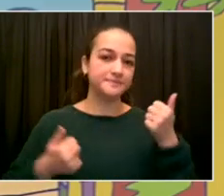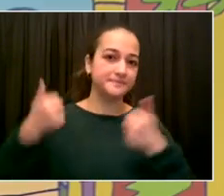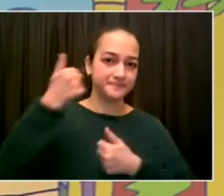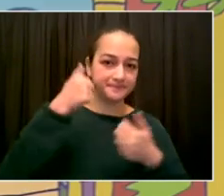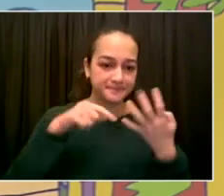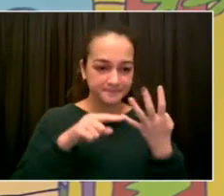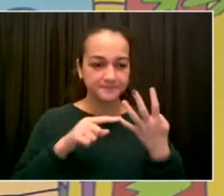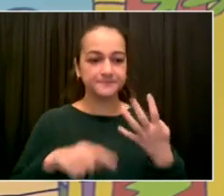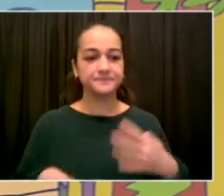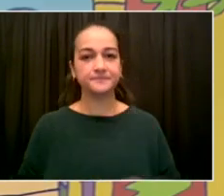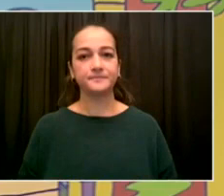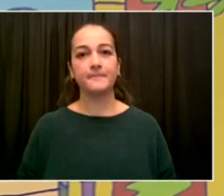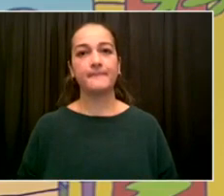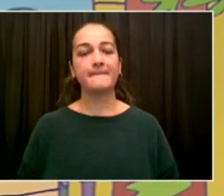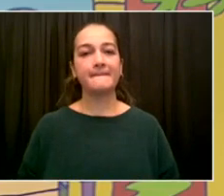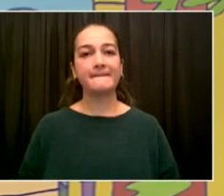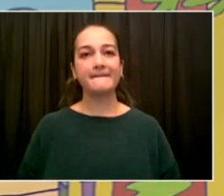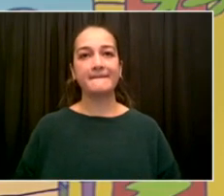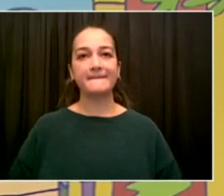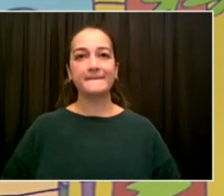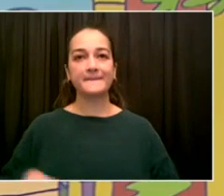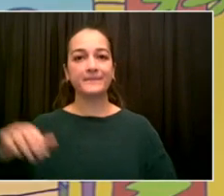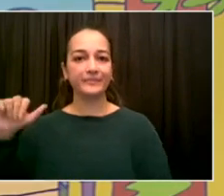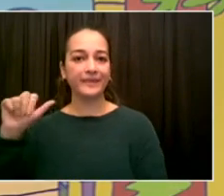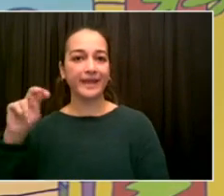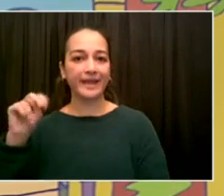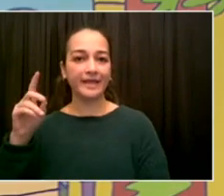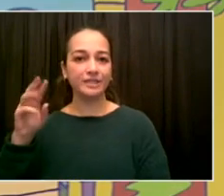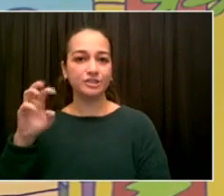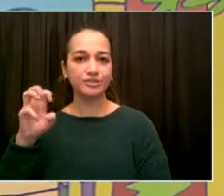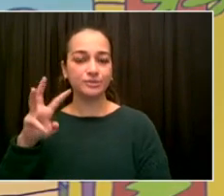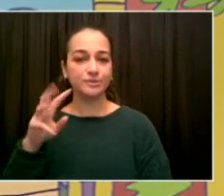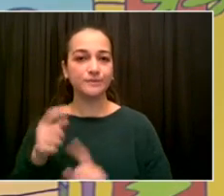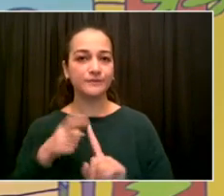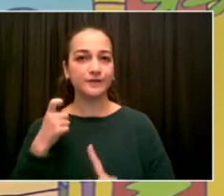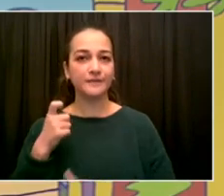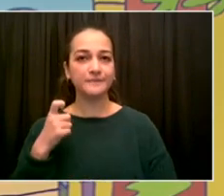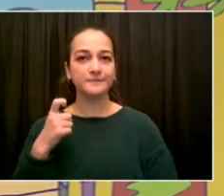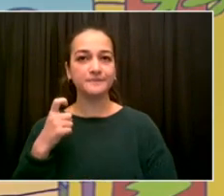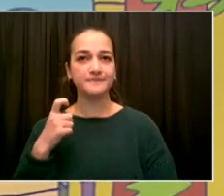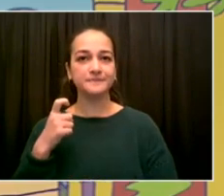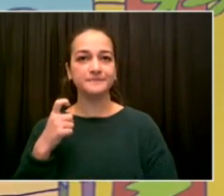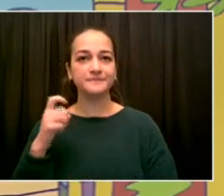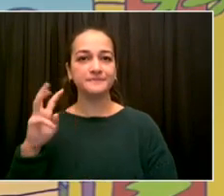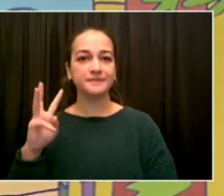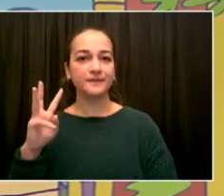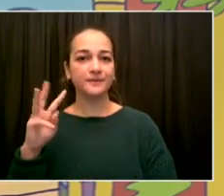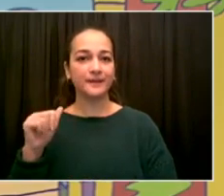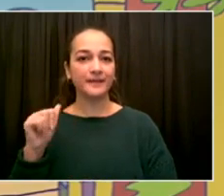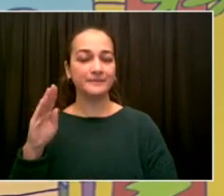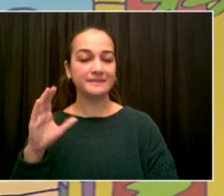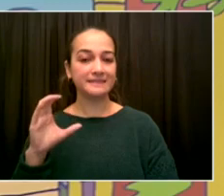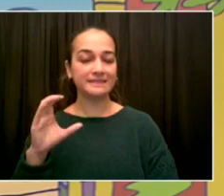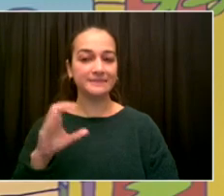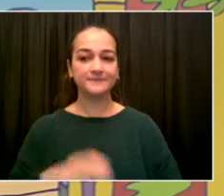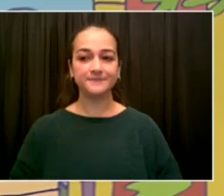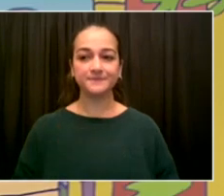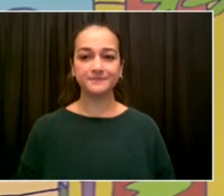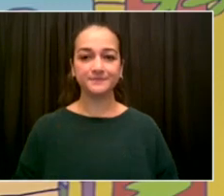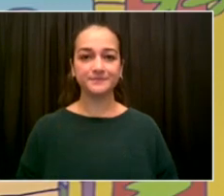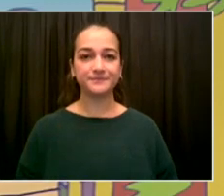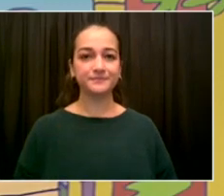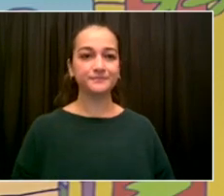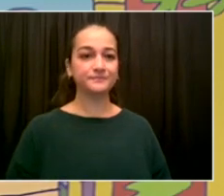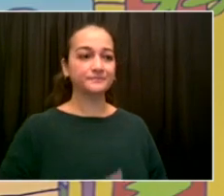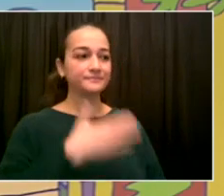Hey, Mayor, can you hear me? Yeah, David, how you doing? Hey, I'm doing fine. Hey, I just wanted to ask you, I don't know if you had a chance to watch our